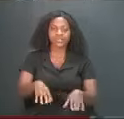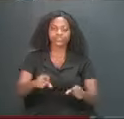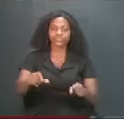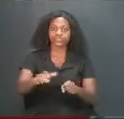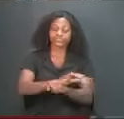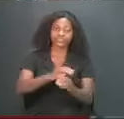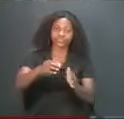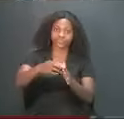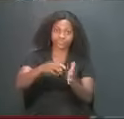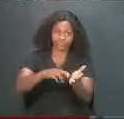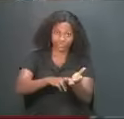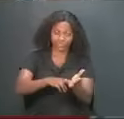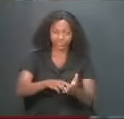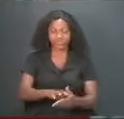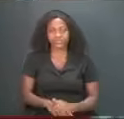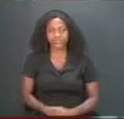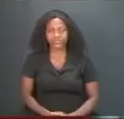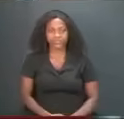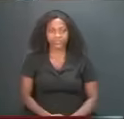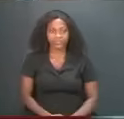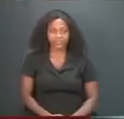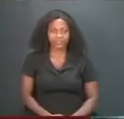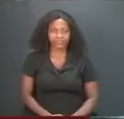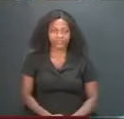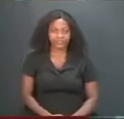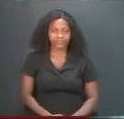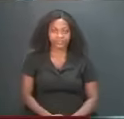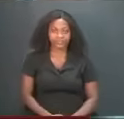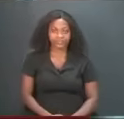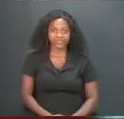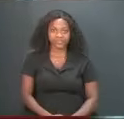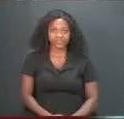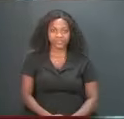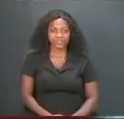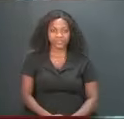been read in its entirety. Whilst your committee